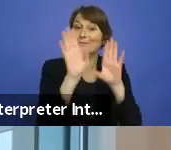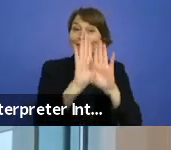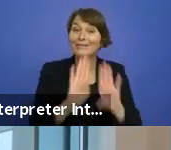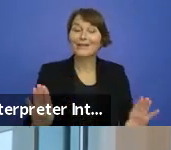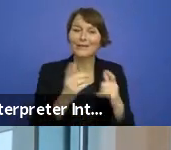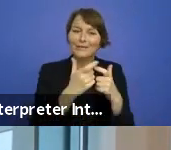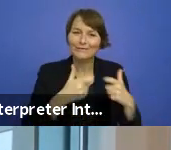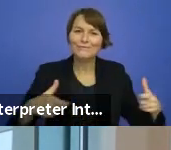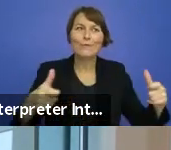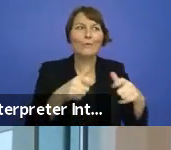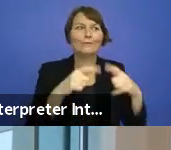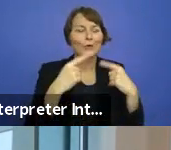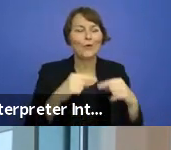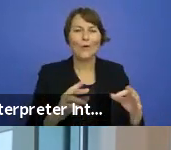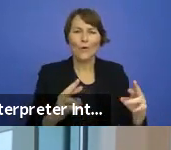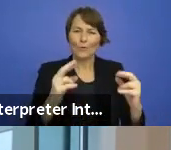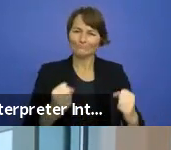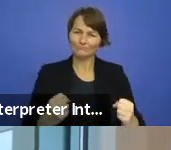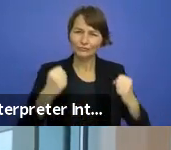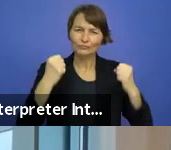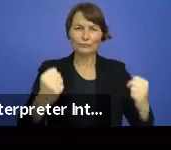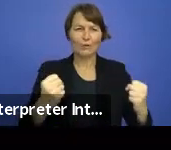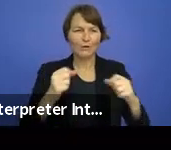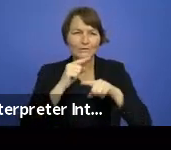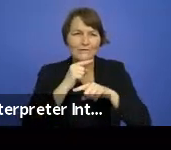der darstellenden Künste in Europa wird.